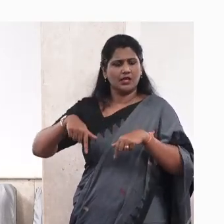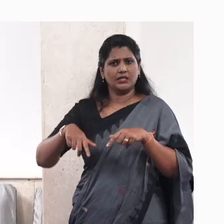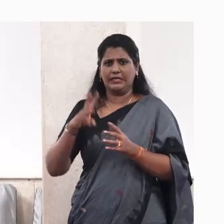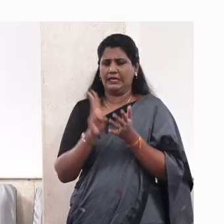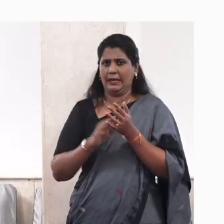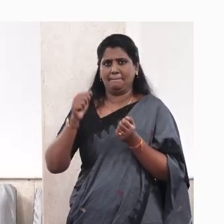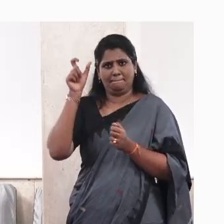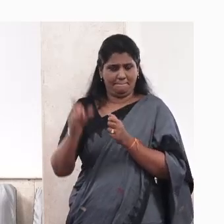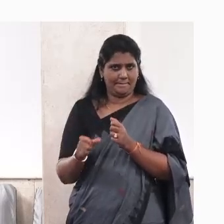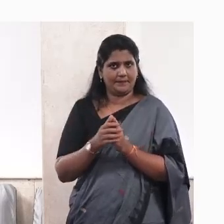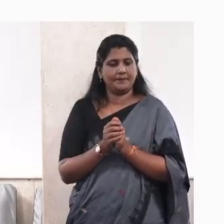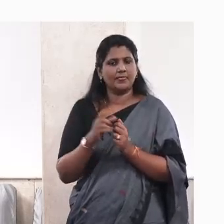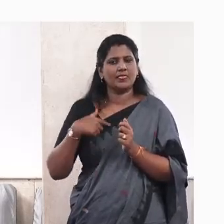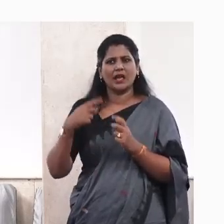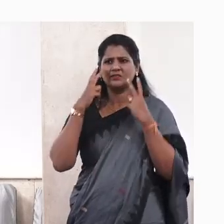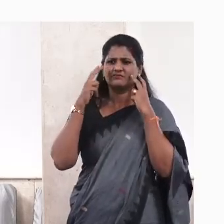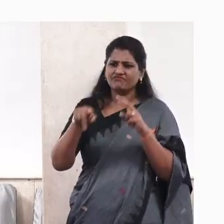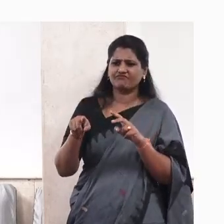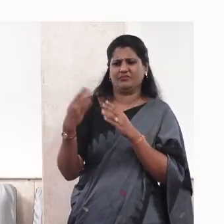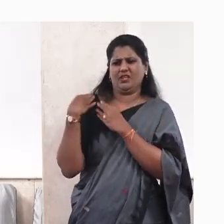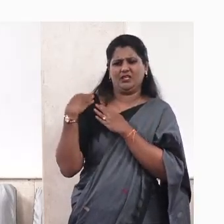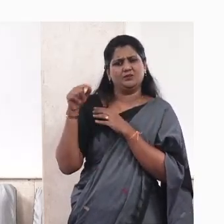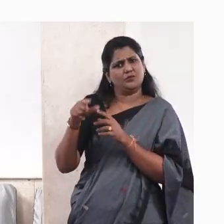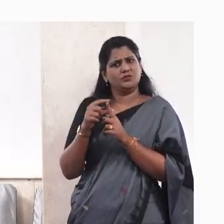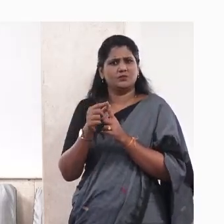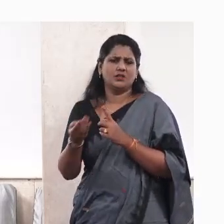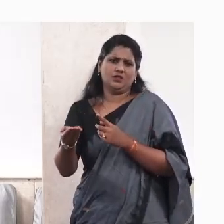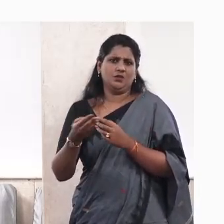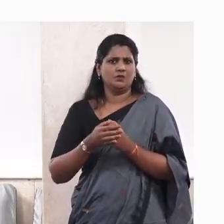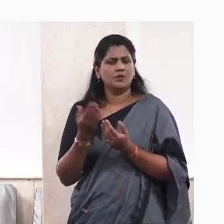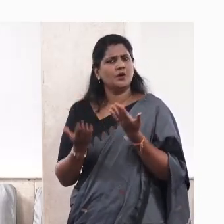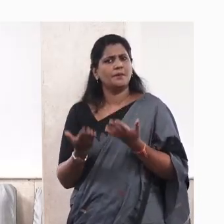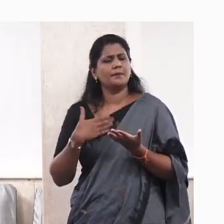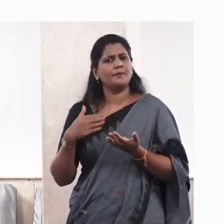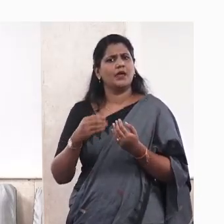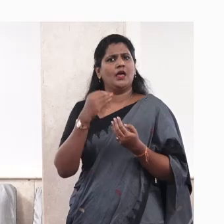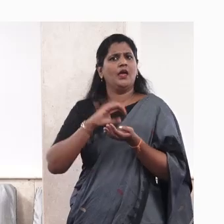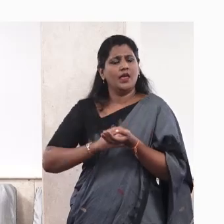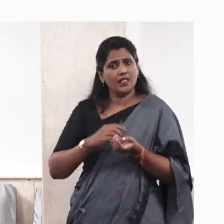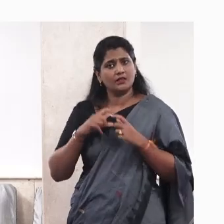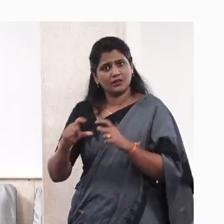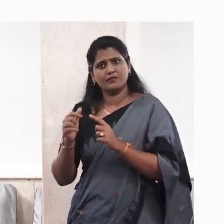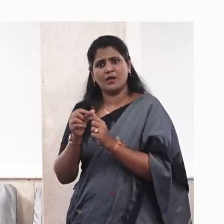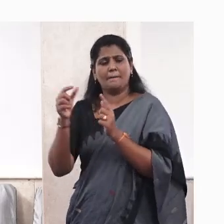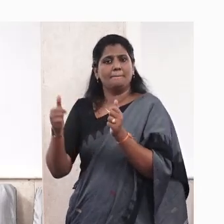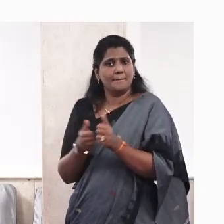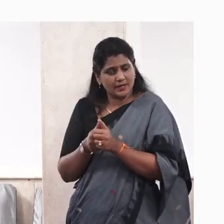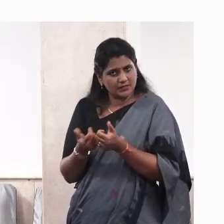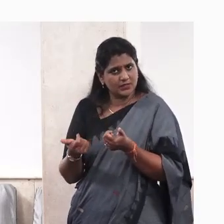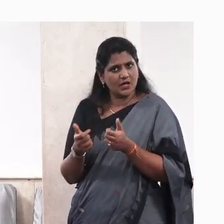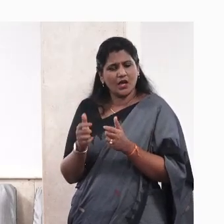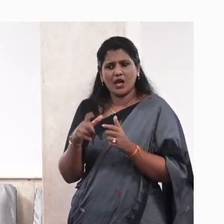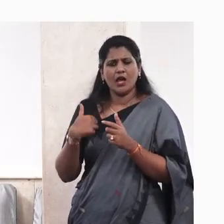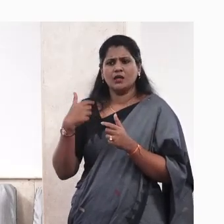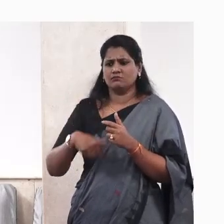just see only that particular role she plays or he plays, probably a role of a healthcare worker, a role of a personal assistant. But then, I was